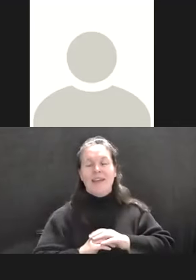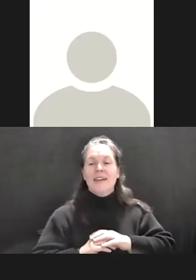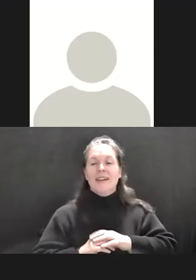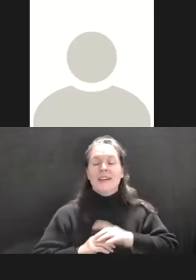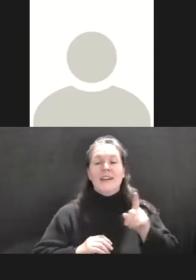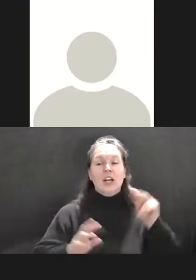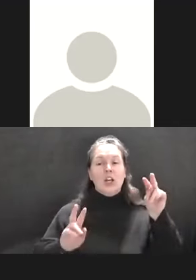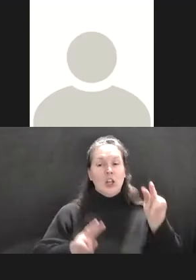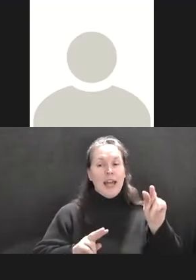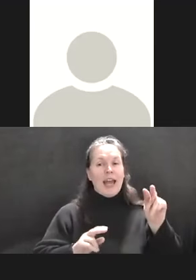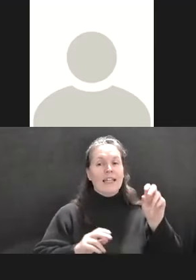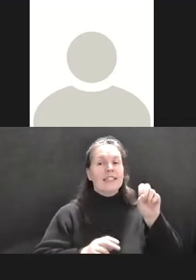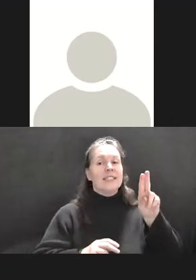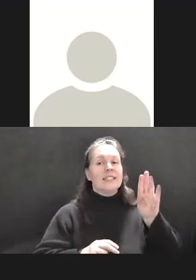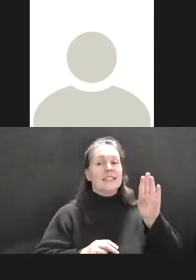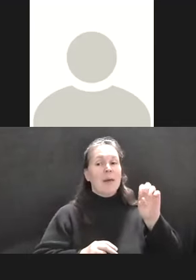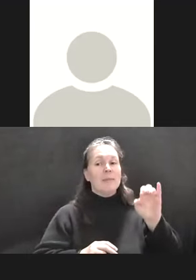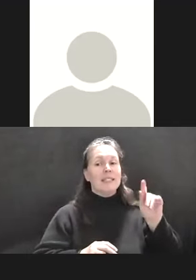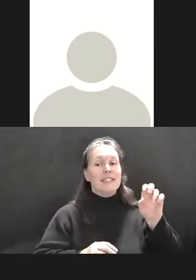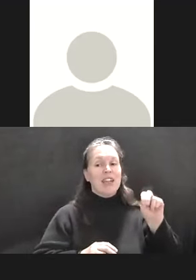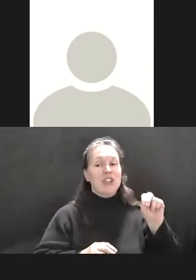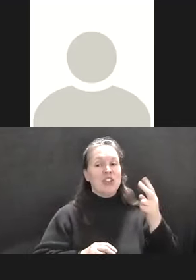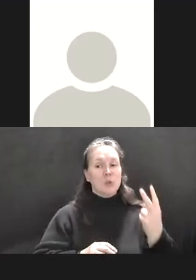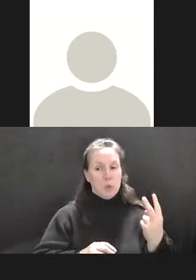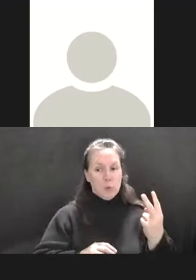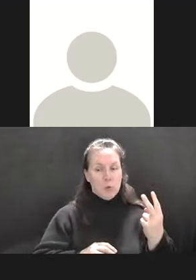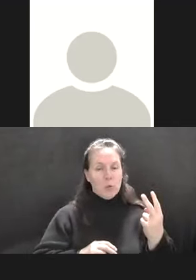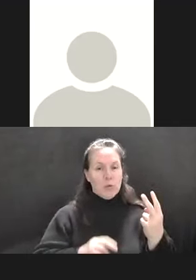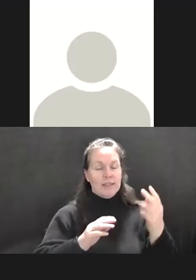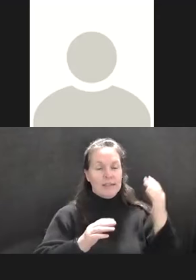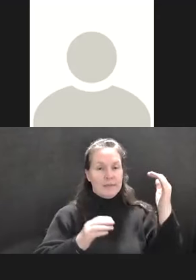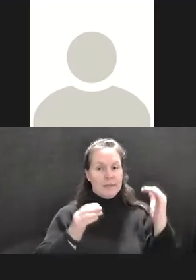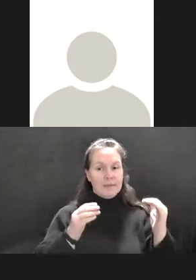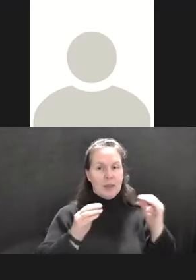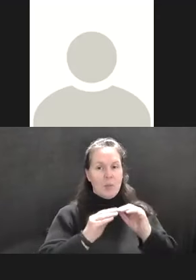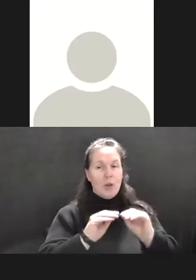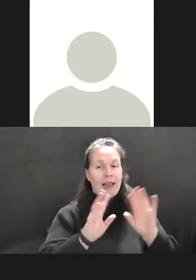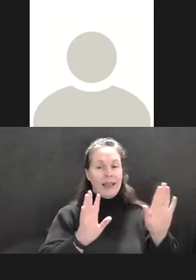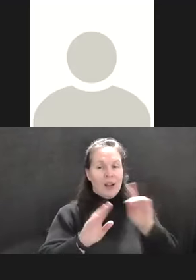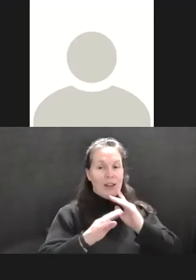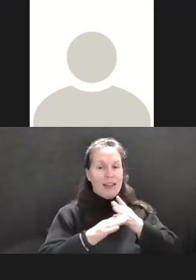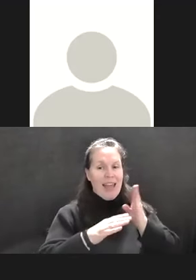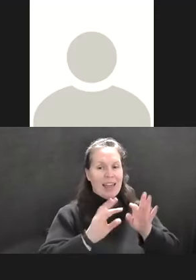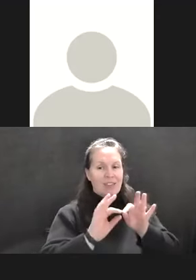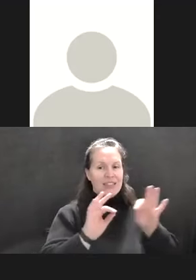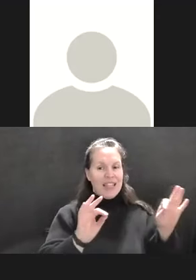at subsection two, I think it would be more clear at the end of the sentence to say